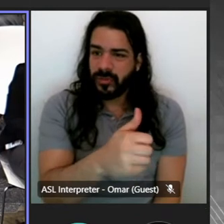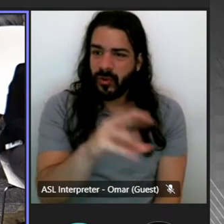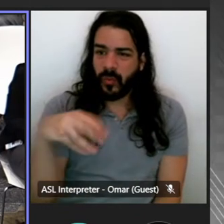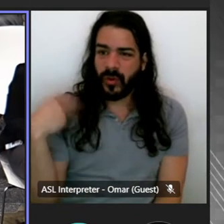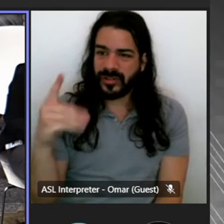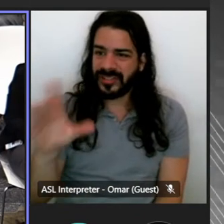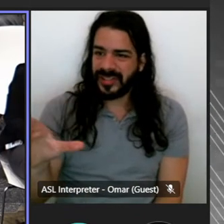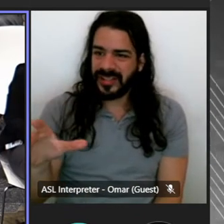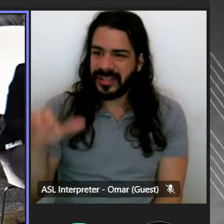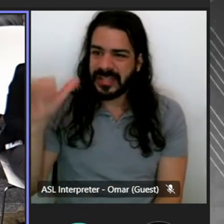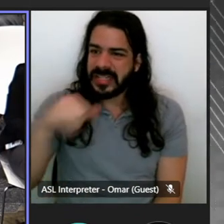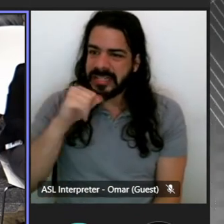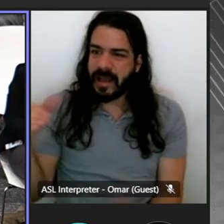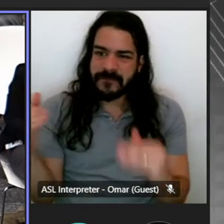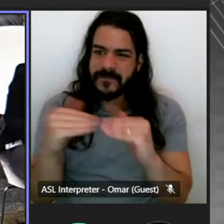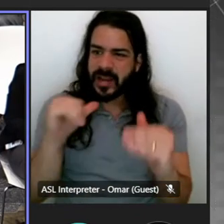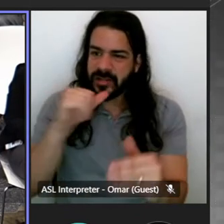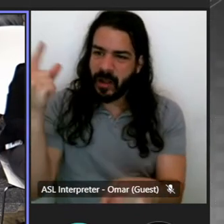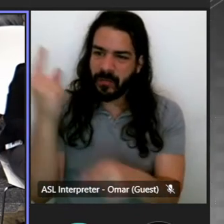Chesterton DC